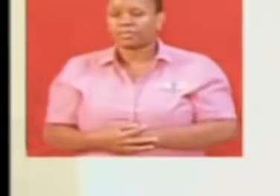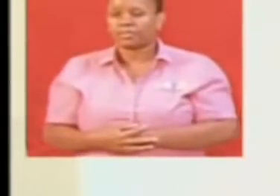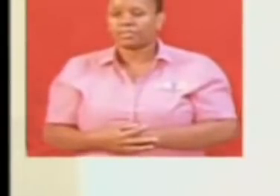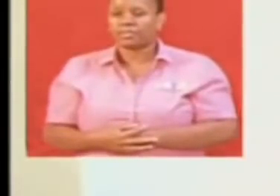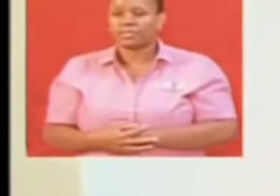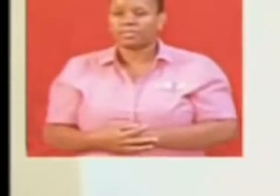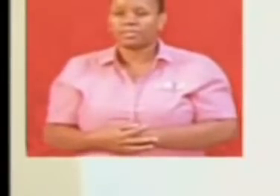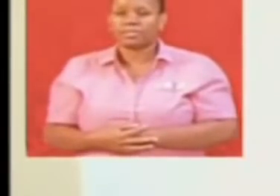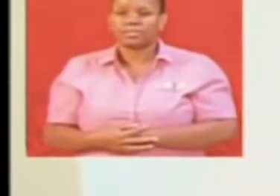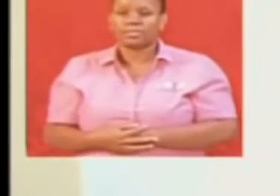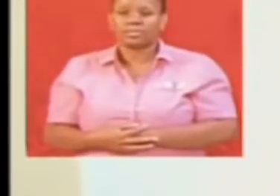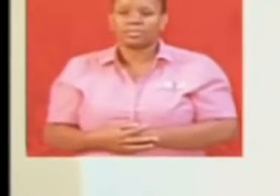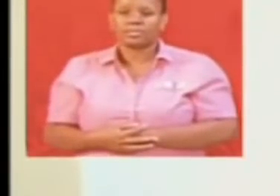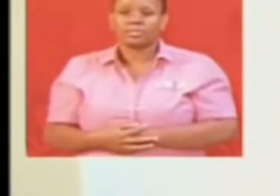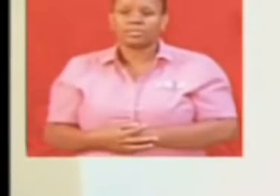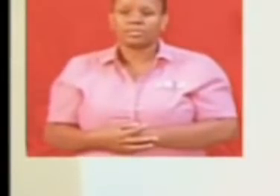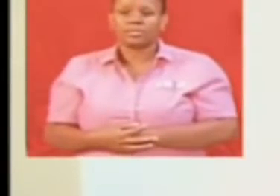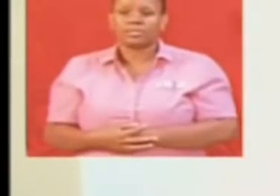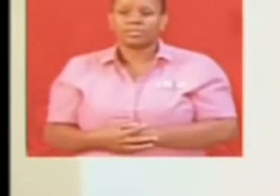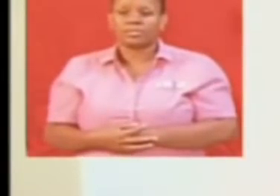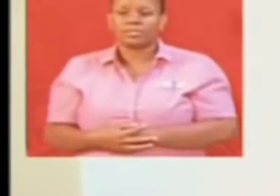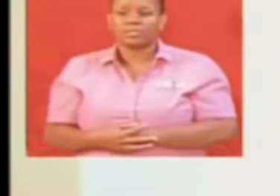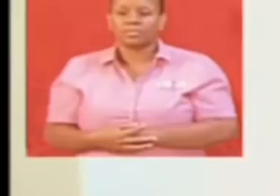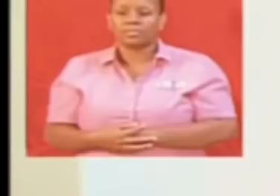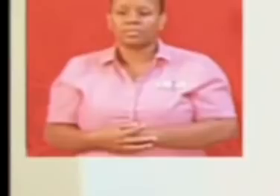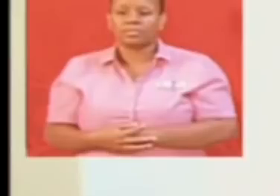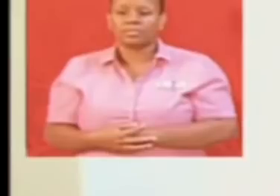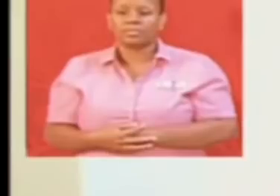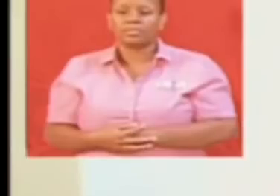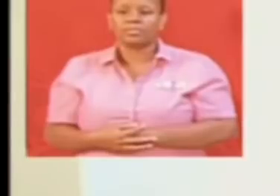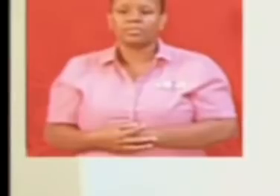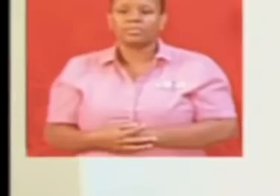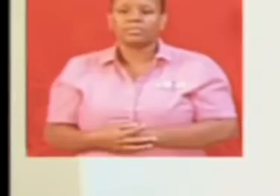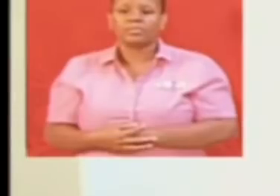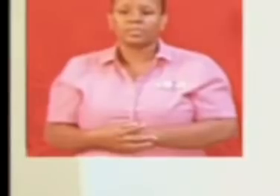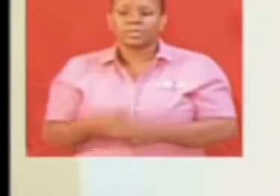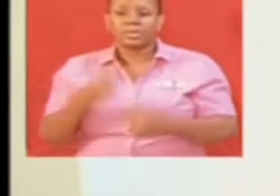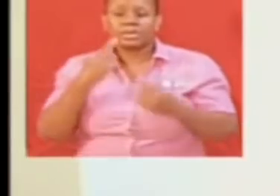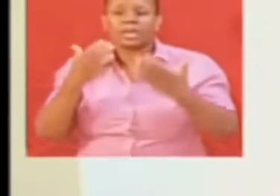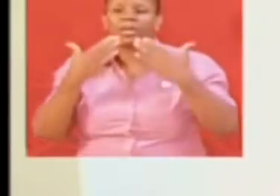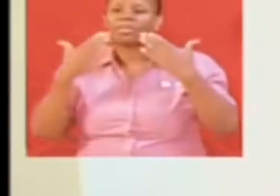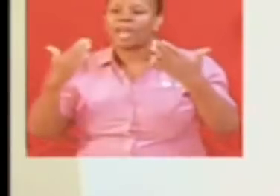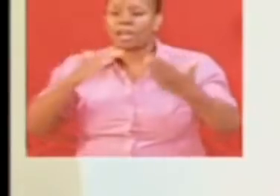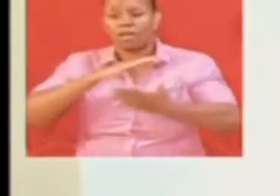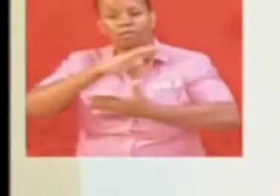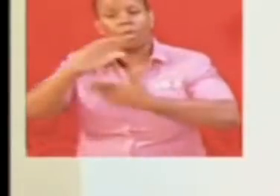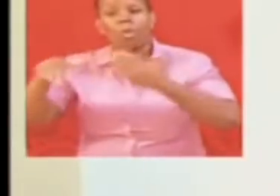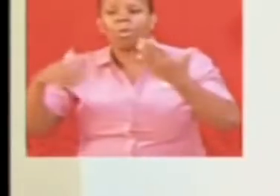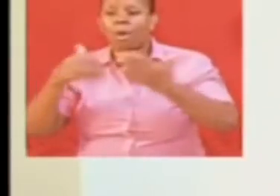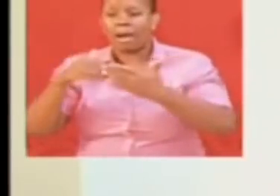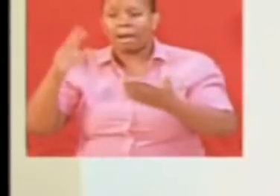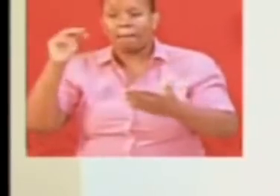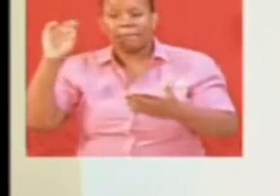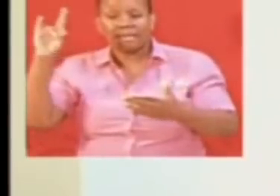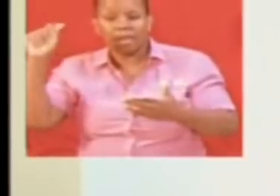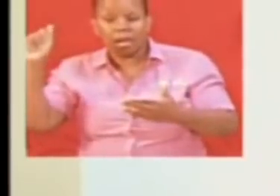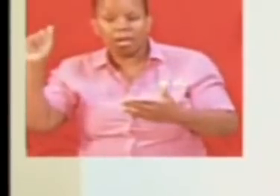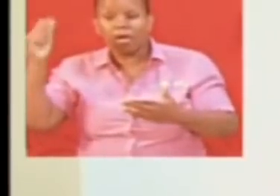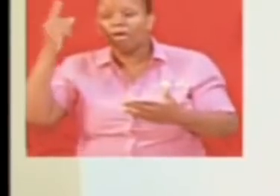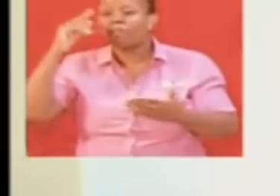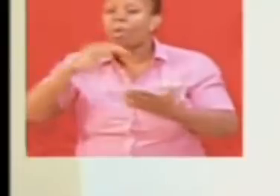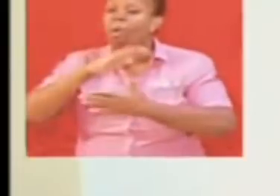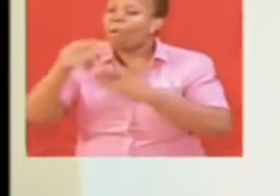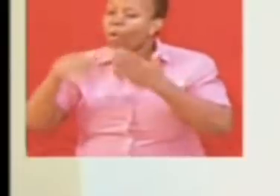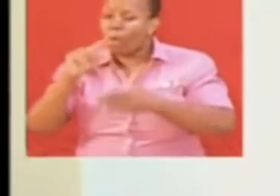team, and we thank the media for your involvement in your questions. And I want to